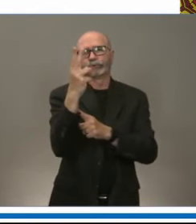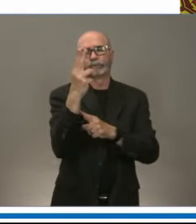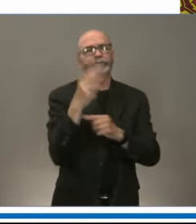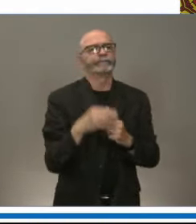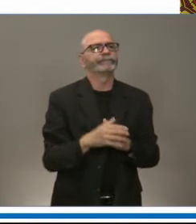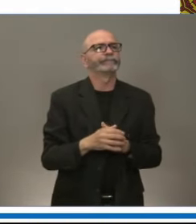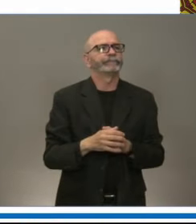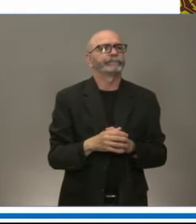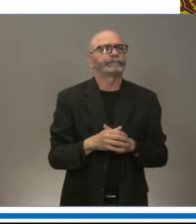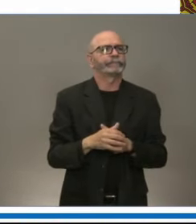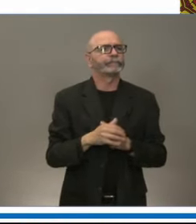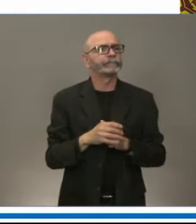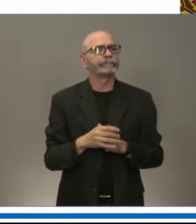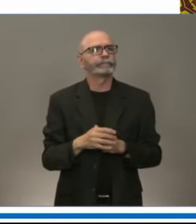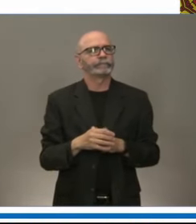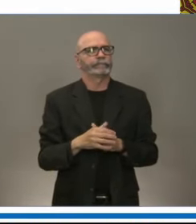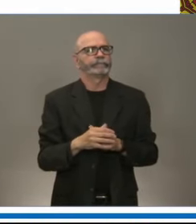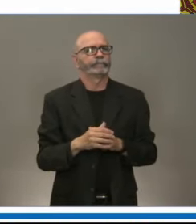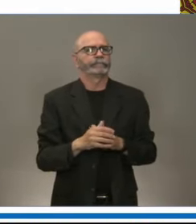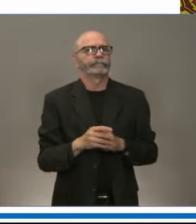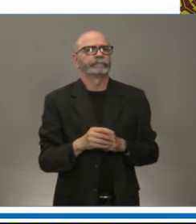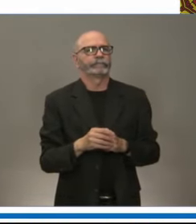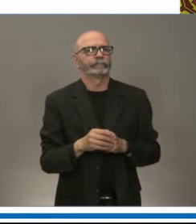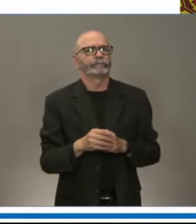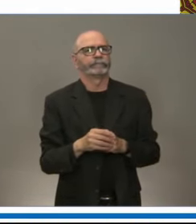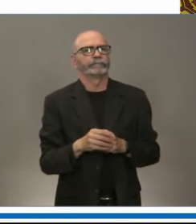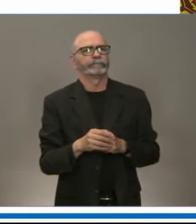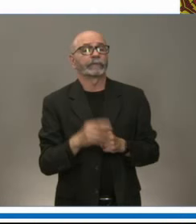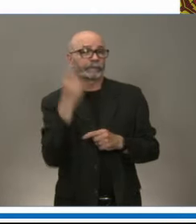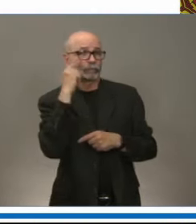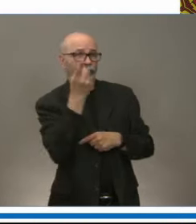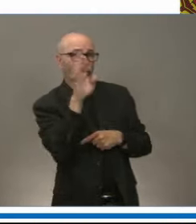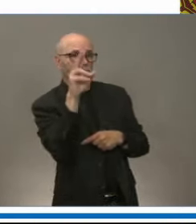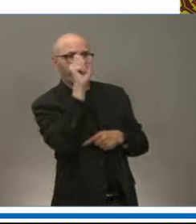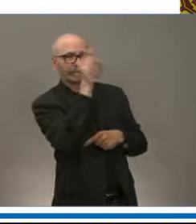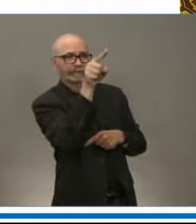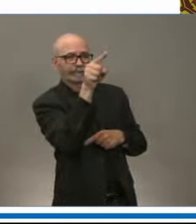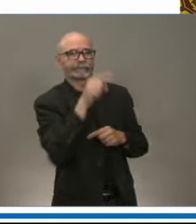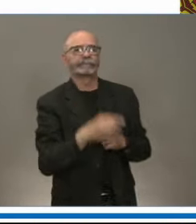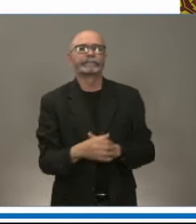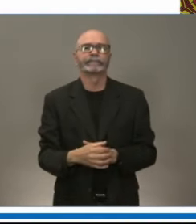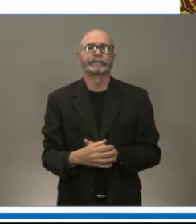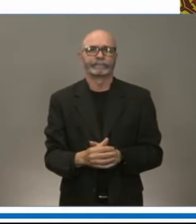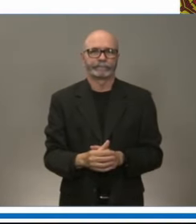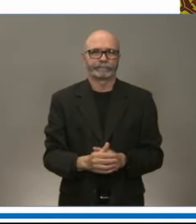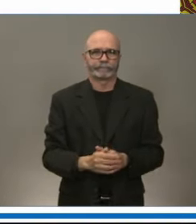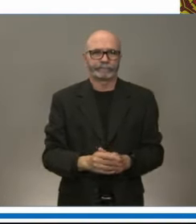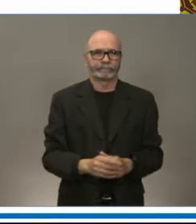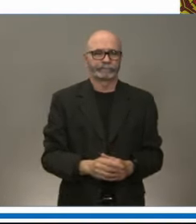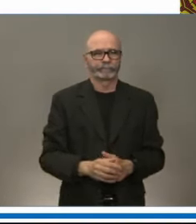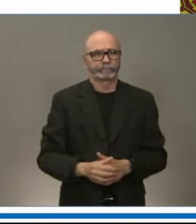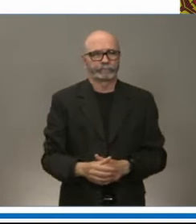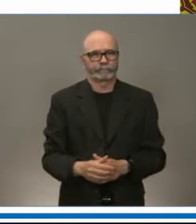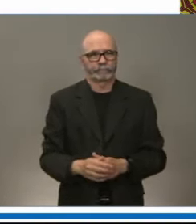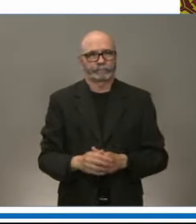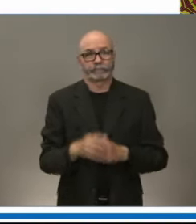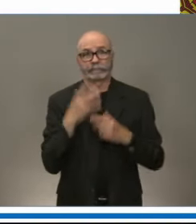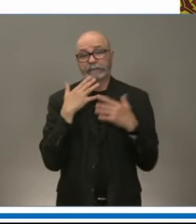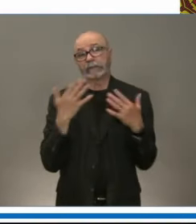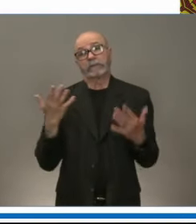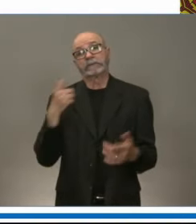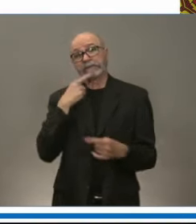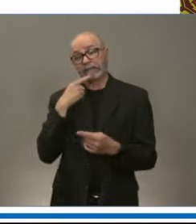Hi, this is a question for Dr. Strang. You say there are indications that community spread